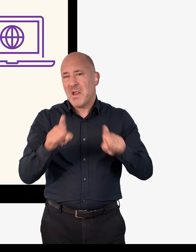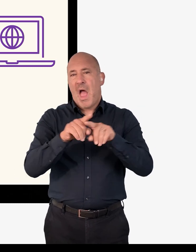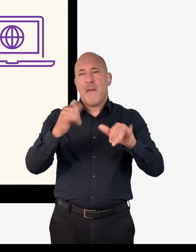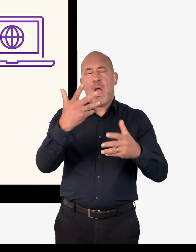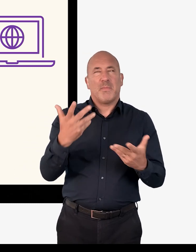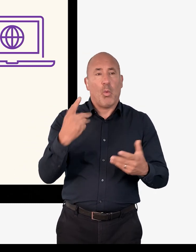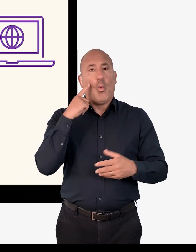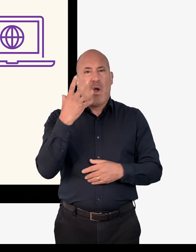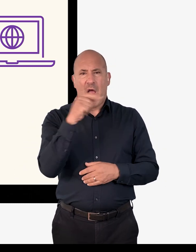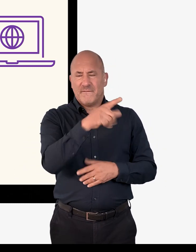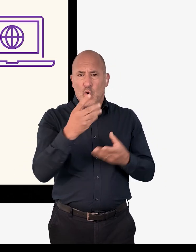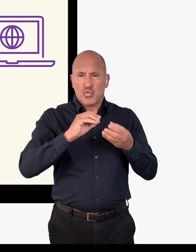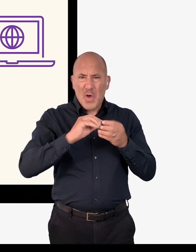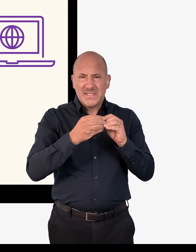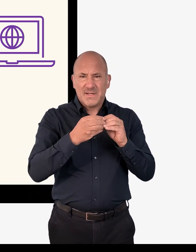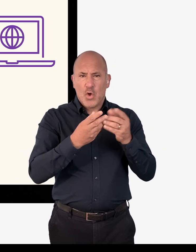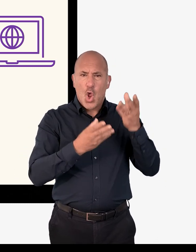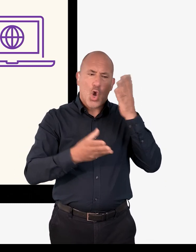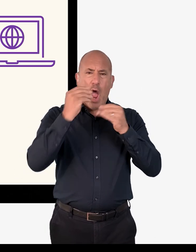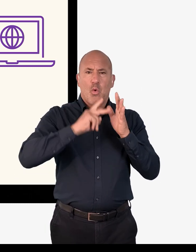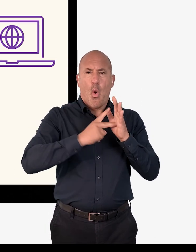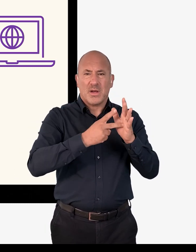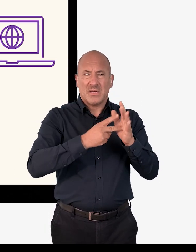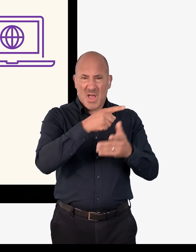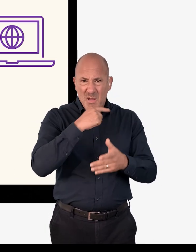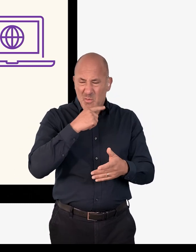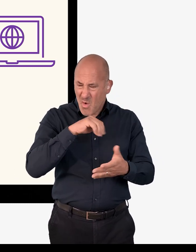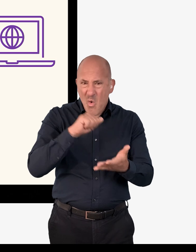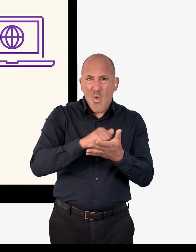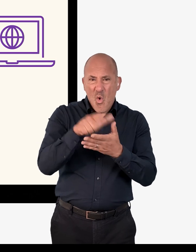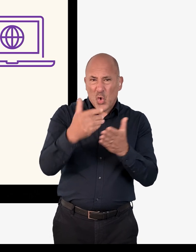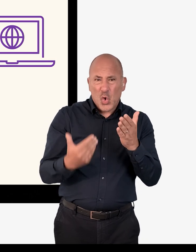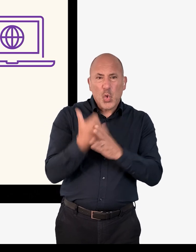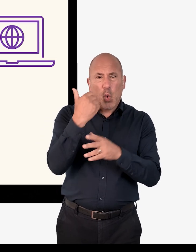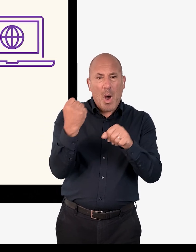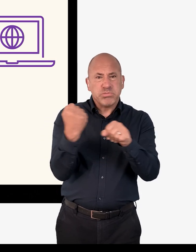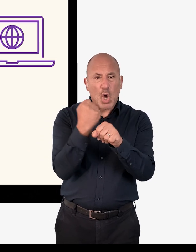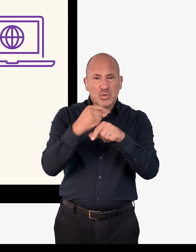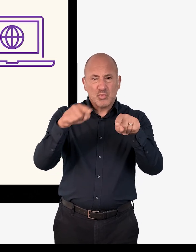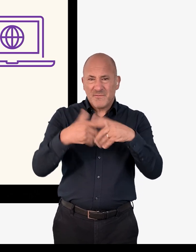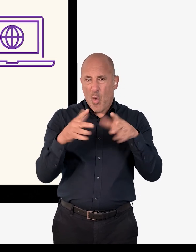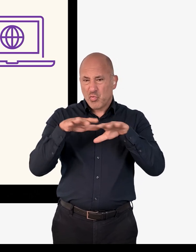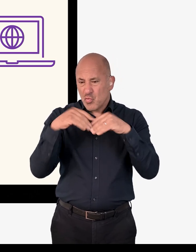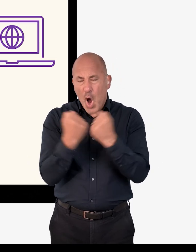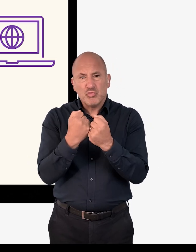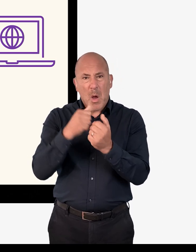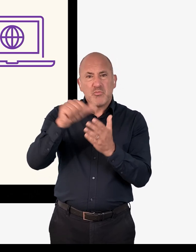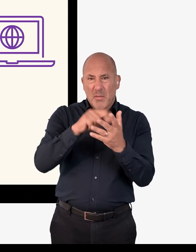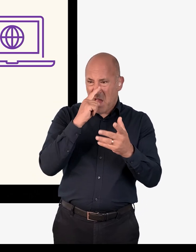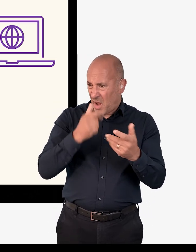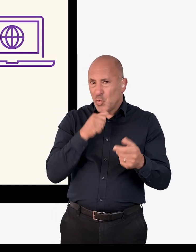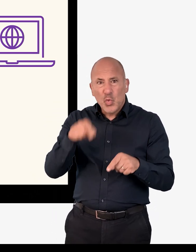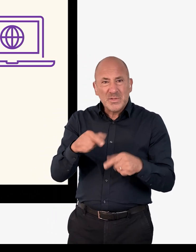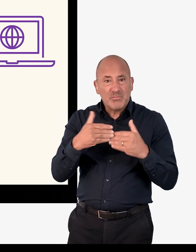technology? For example, are there creatives or learning organisations who can make use of your new production